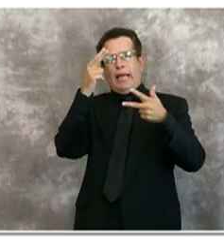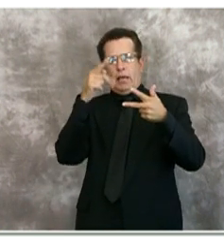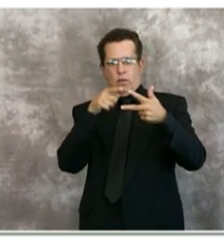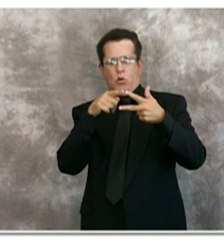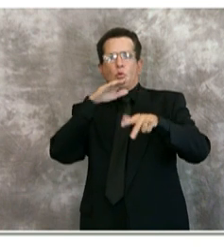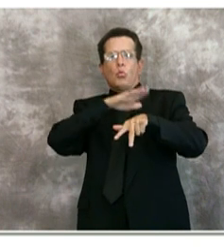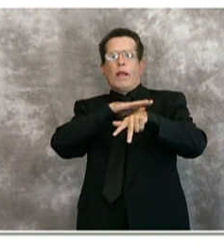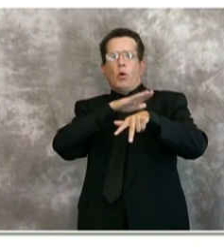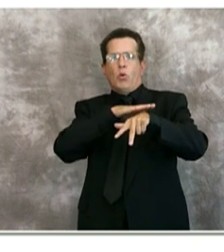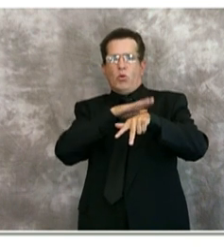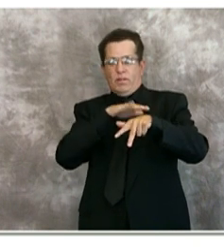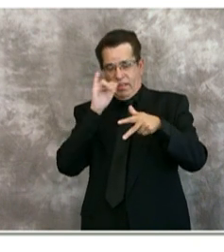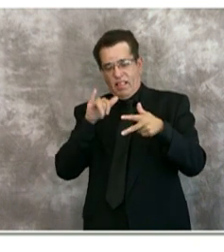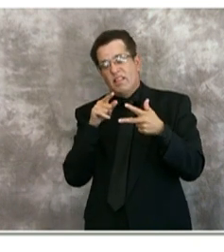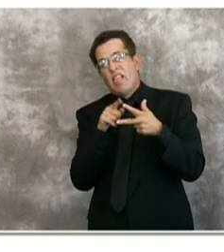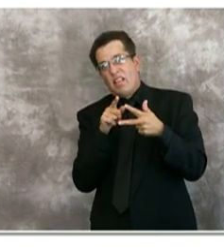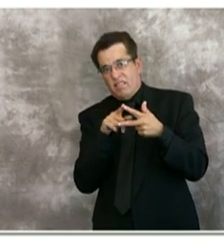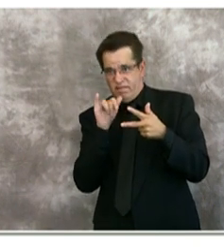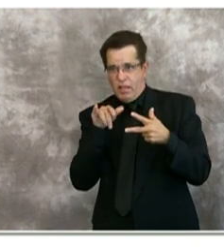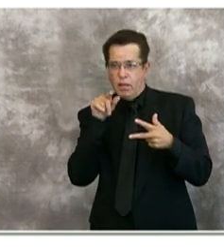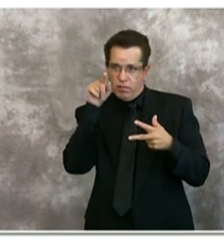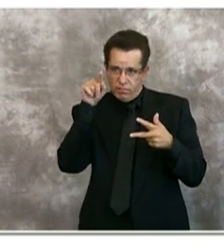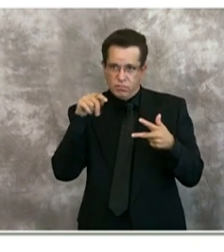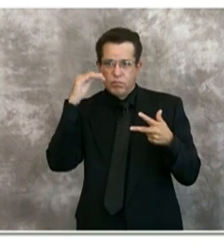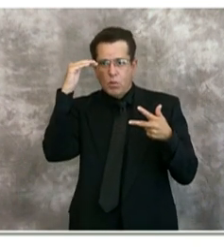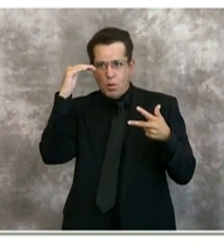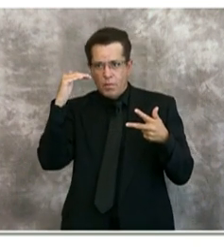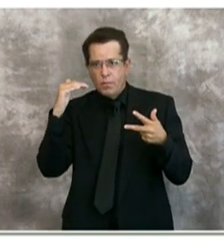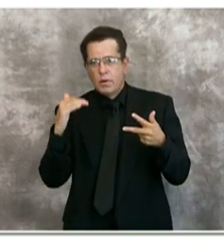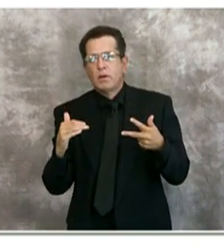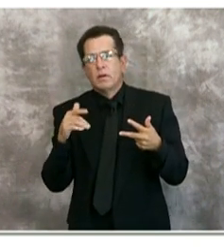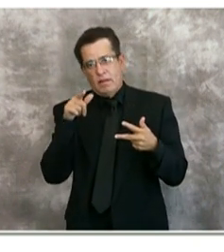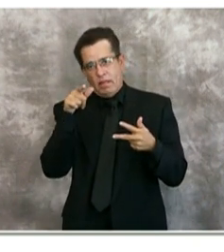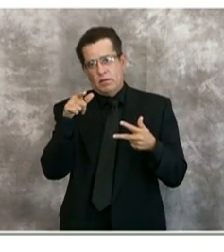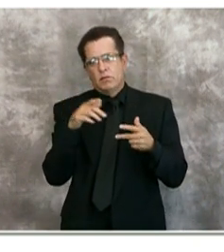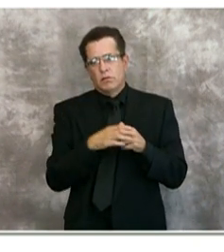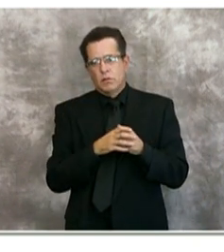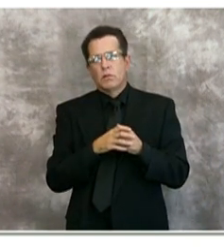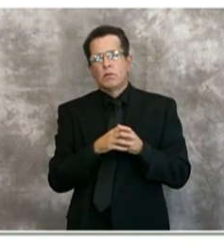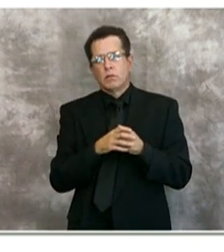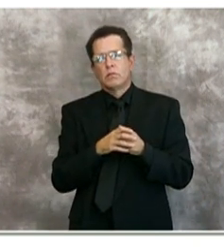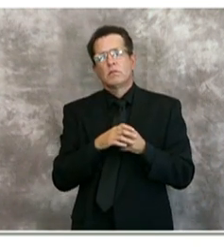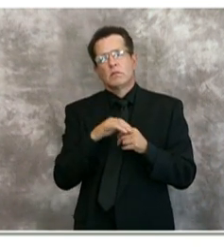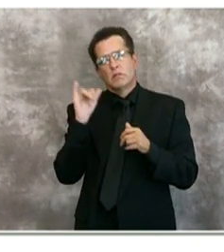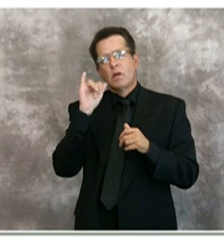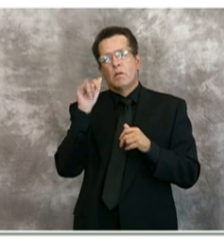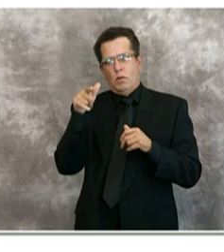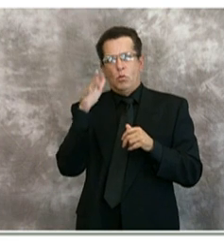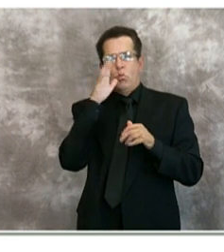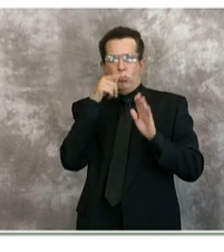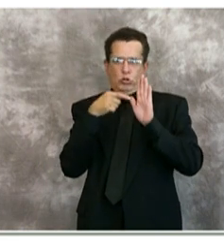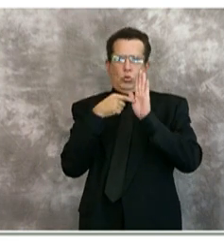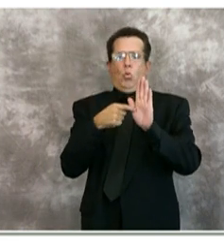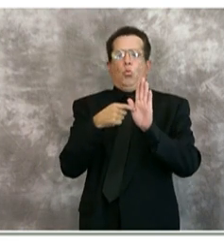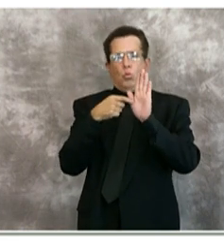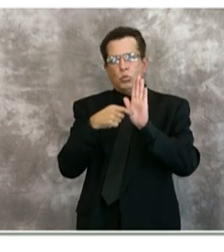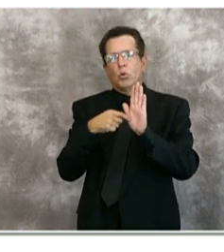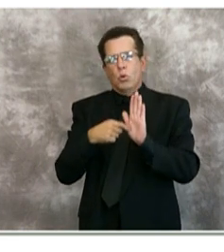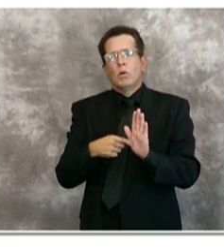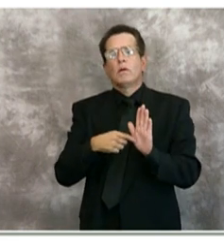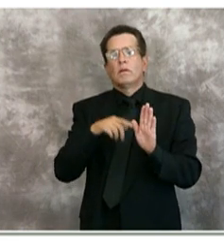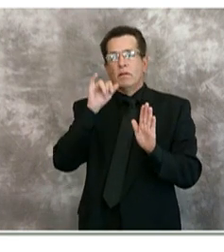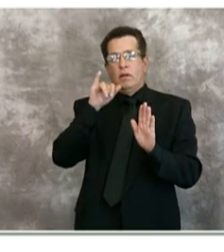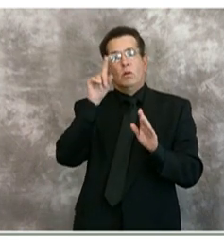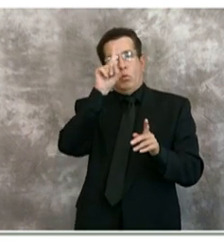trigger. And what this shows, actually, I'll give you a summary of all of the cases.